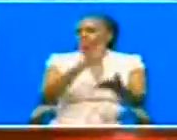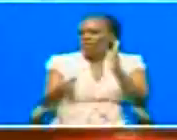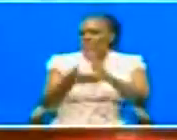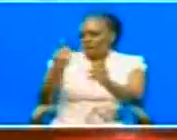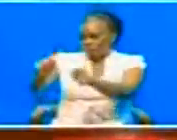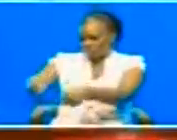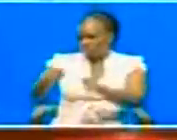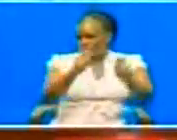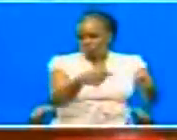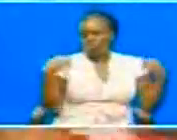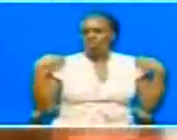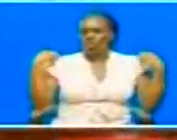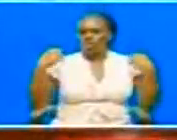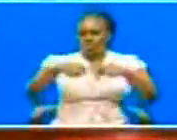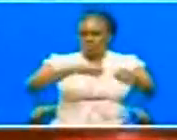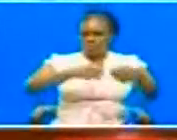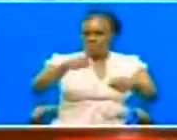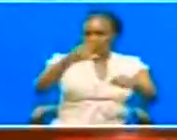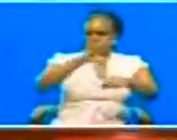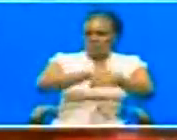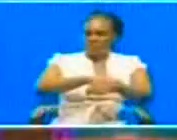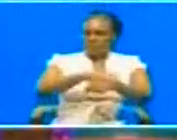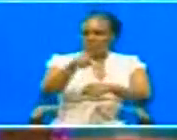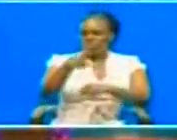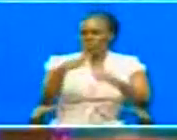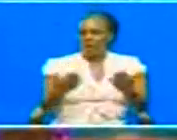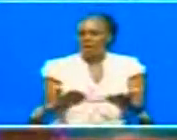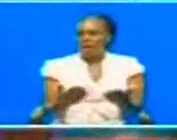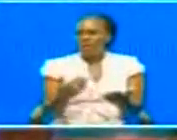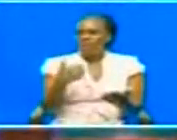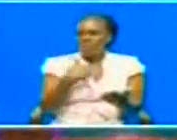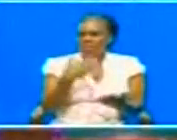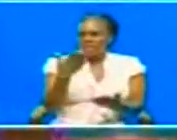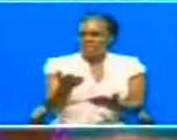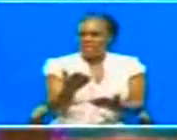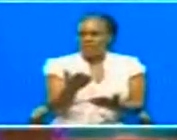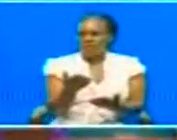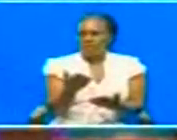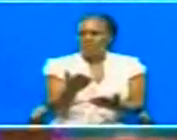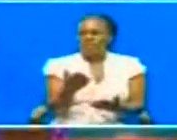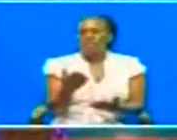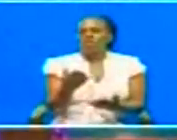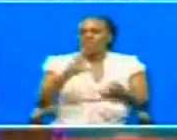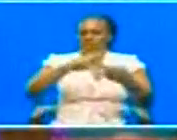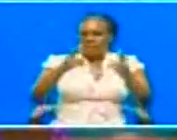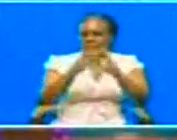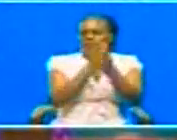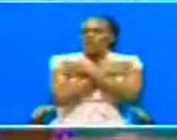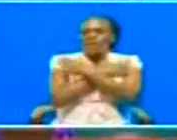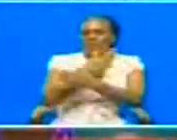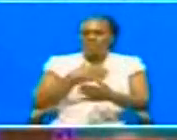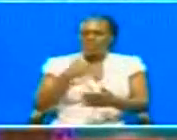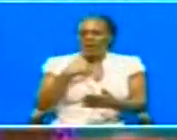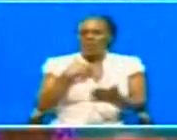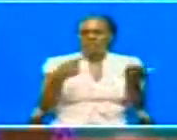you know, with torn clothes and stuff. How do they get in touch? I'm actually very grateful to one of my friends, Mrs. Jyoti Mukherjee. She runs the